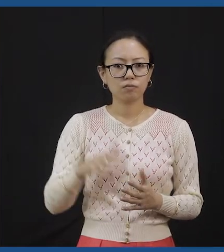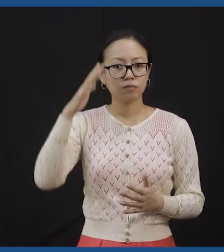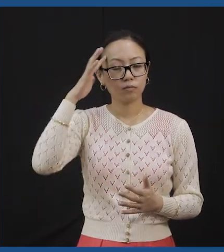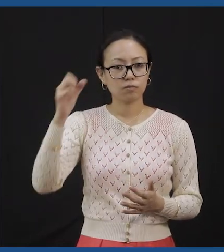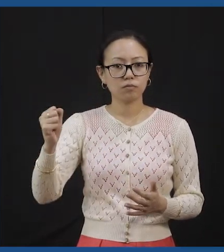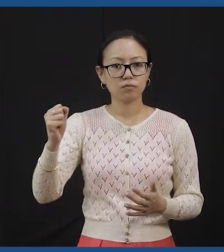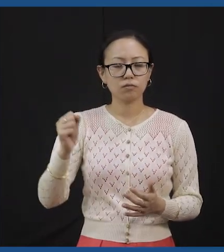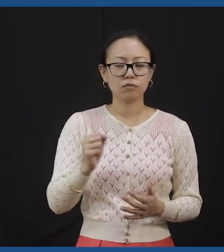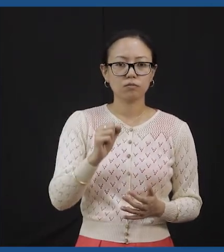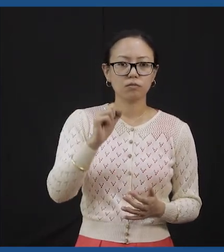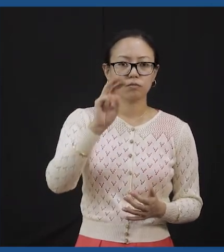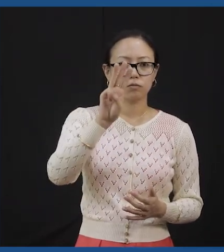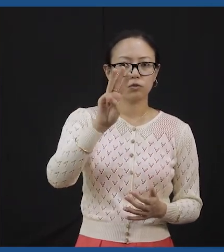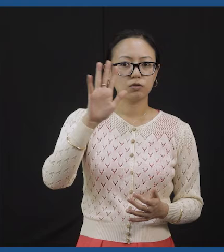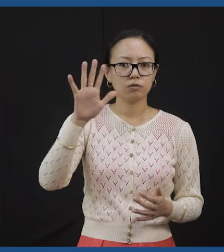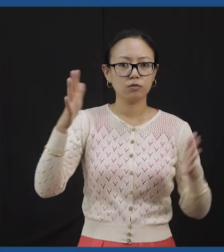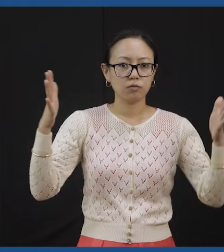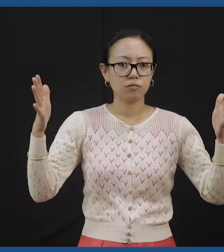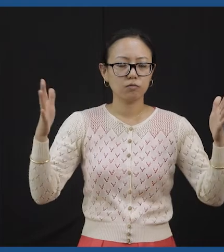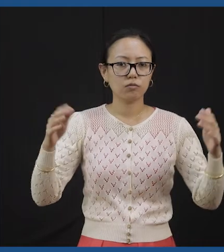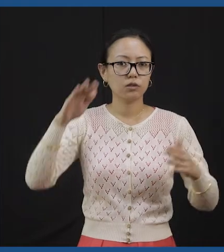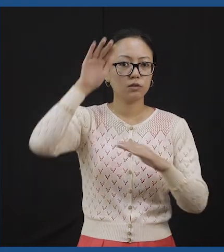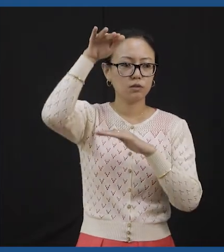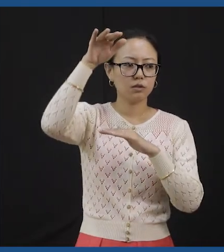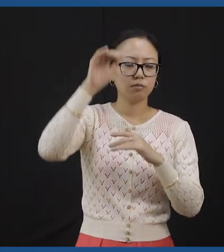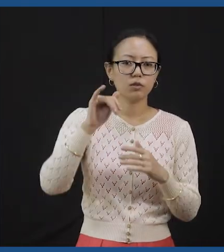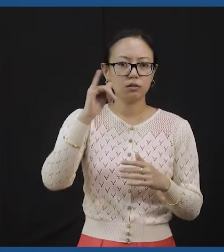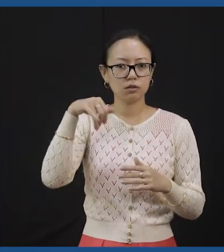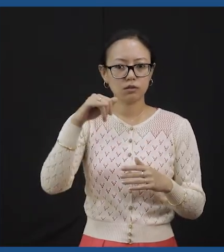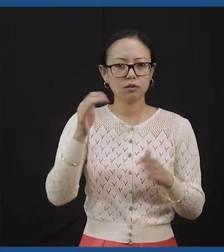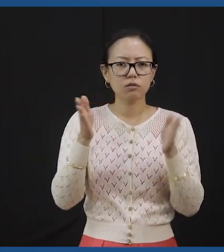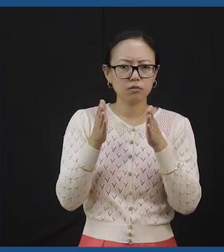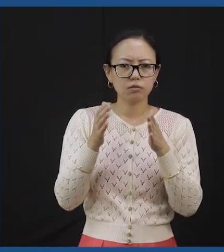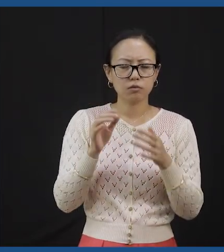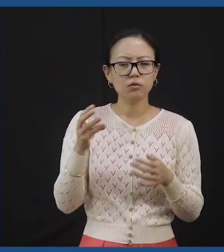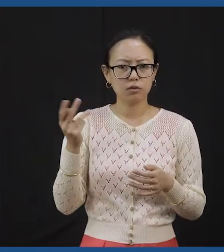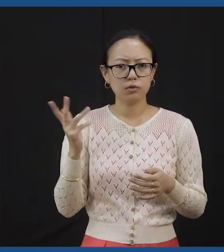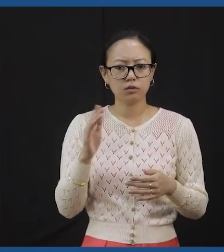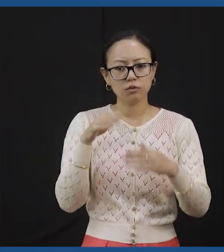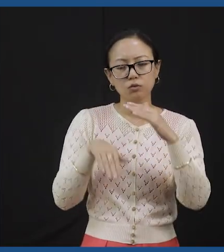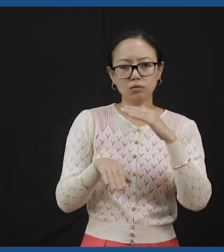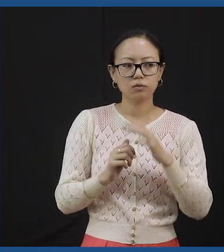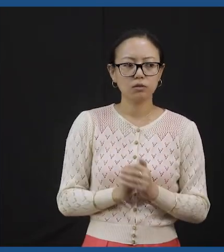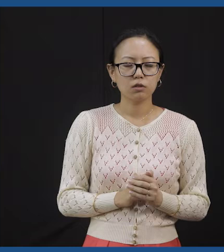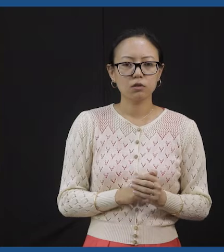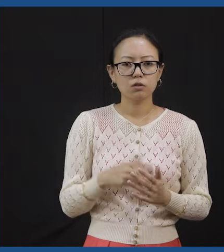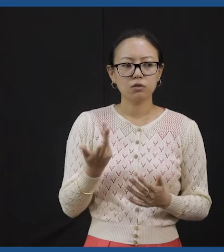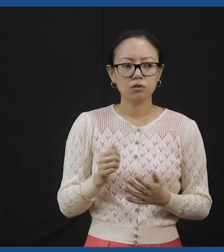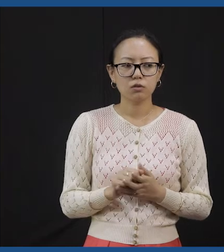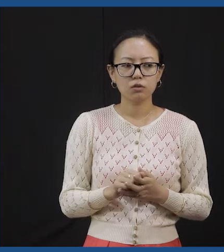minus 6. Here you can carry over. You can take 1 from the tens place, which makes it